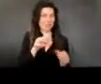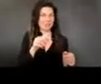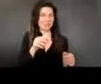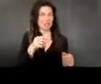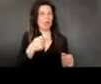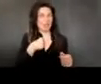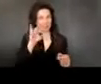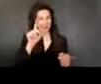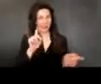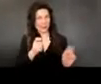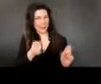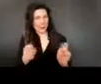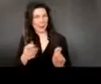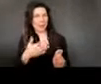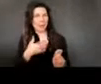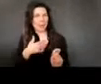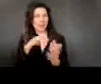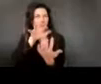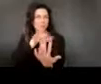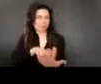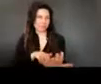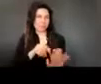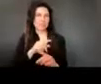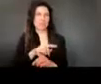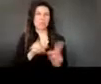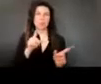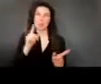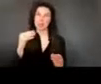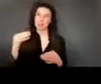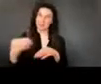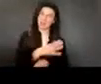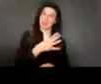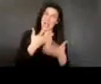a tad, but I'm not sure how much it would change.